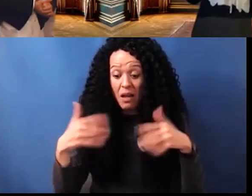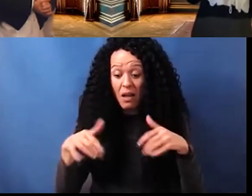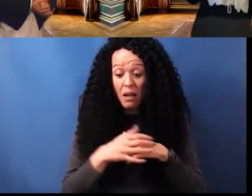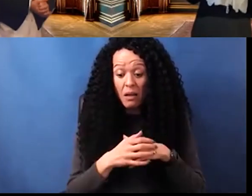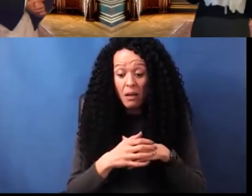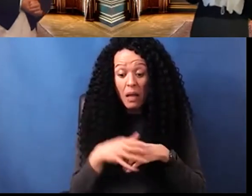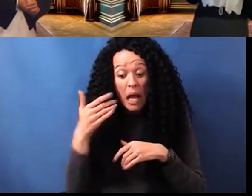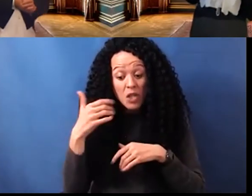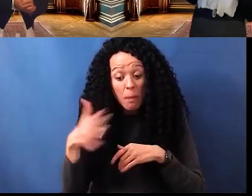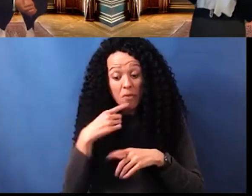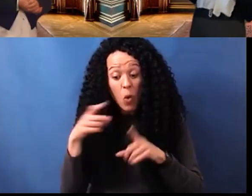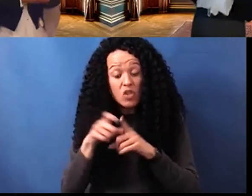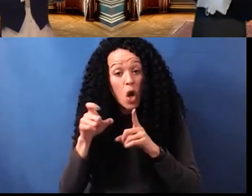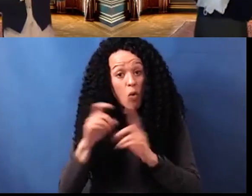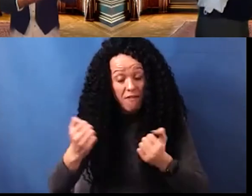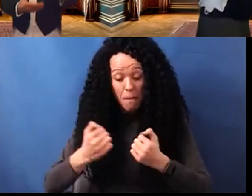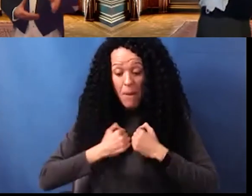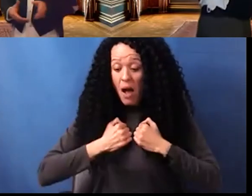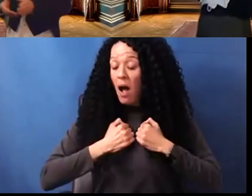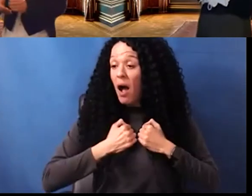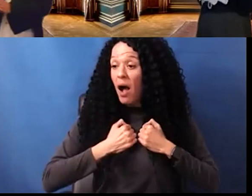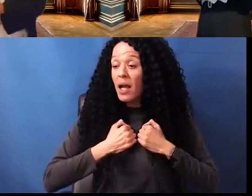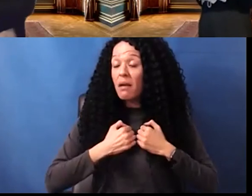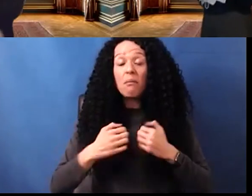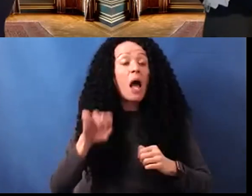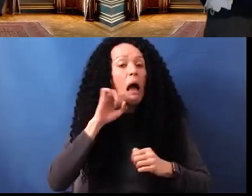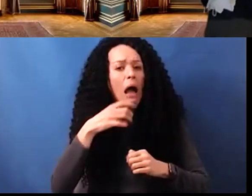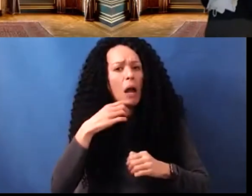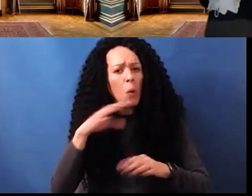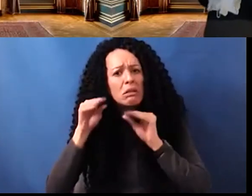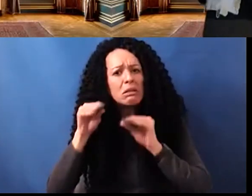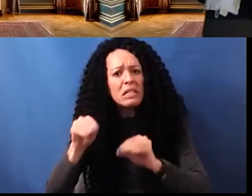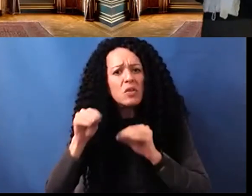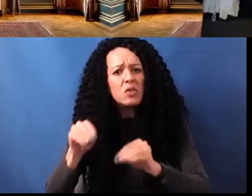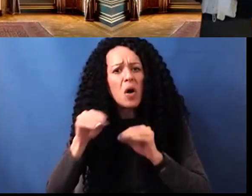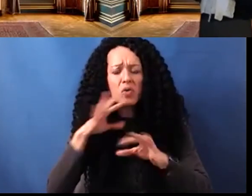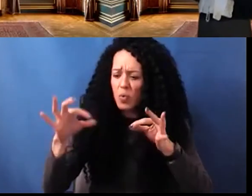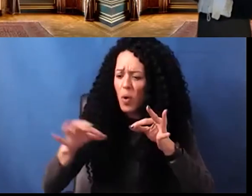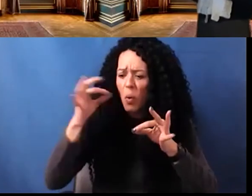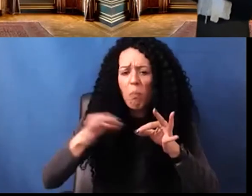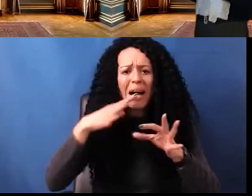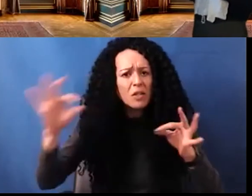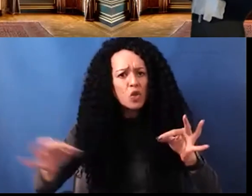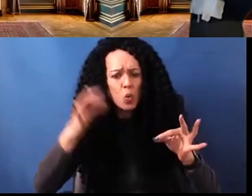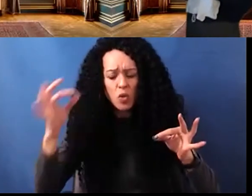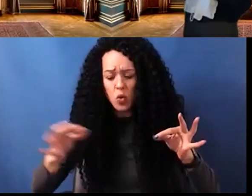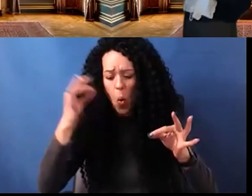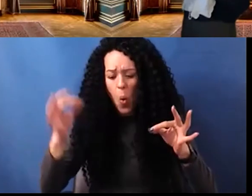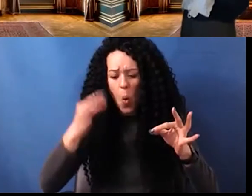she been but a daughter of mine, I'd have taught her to hem and